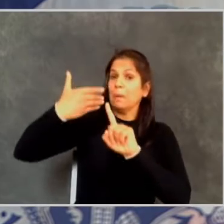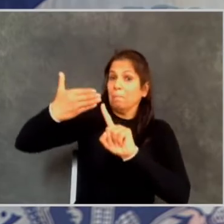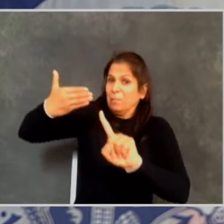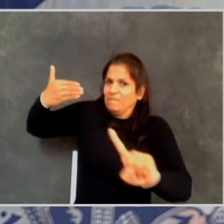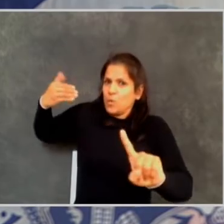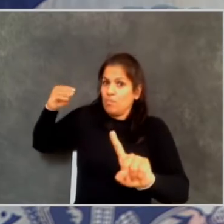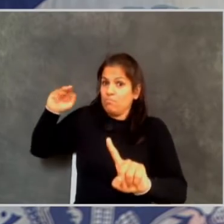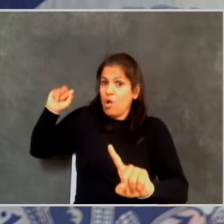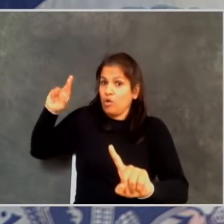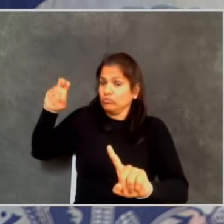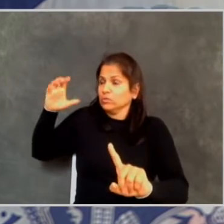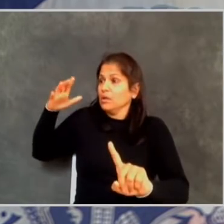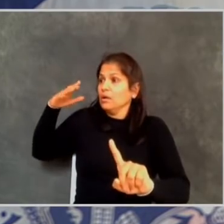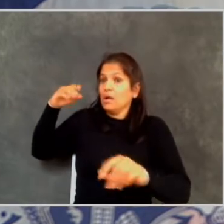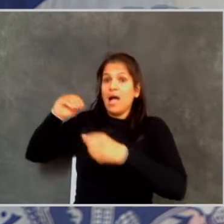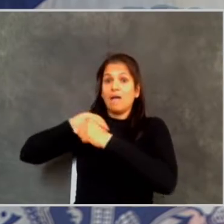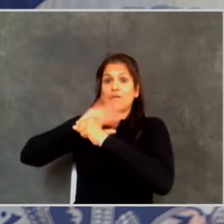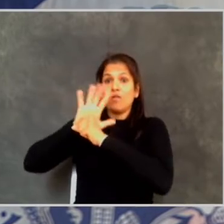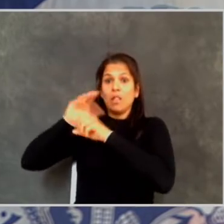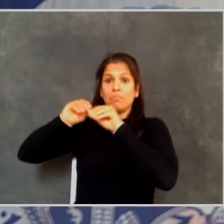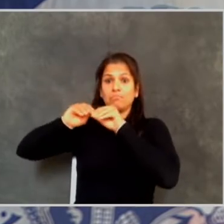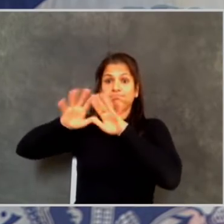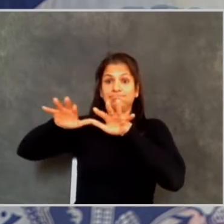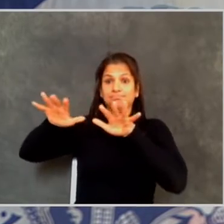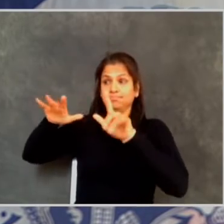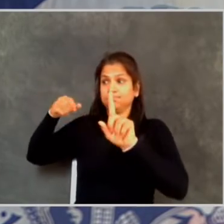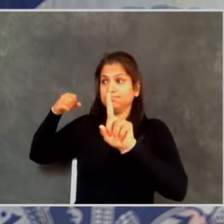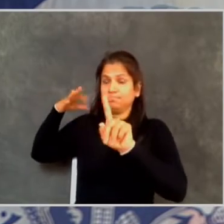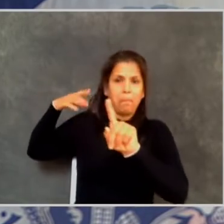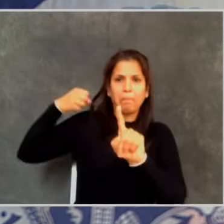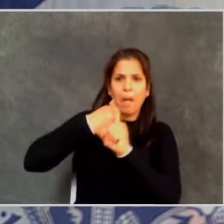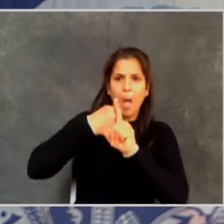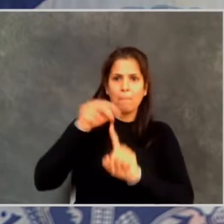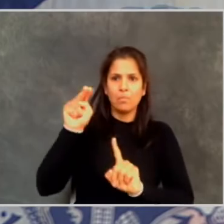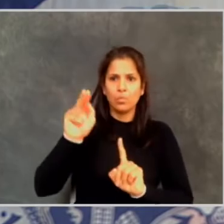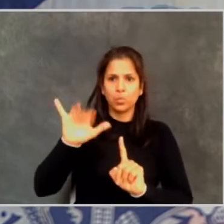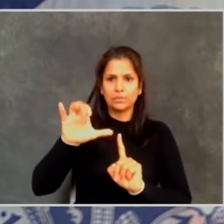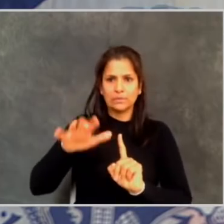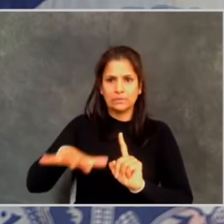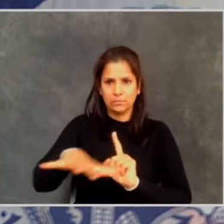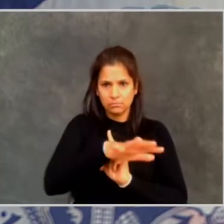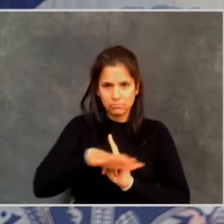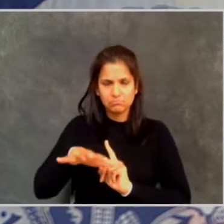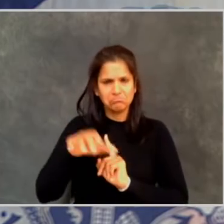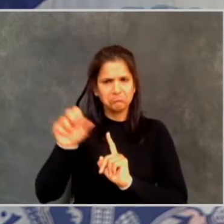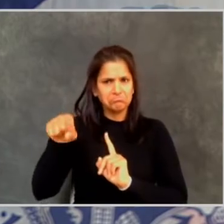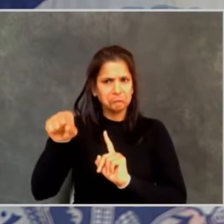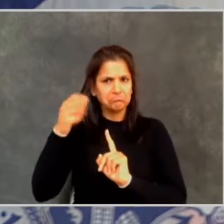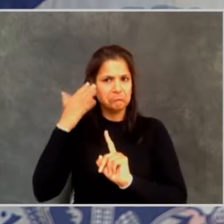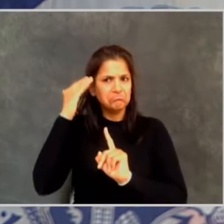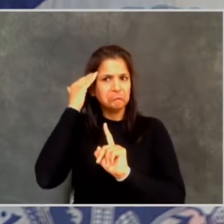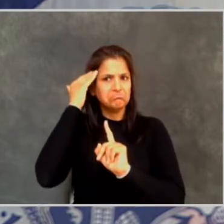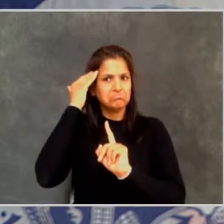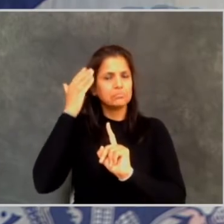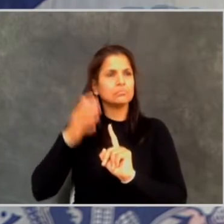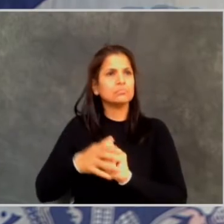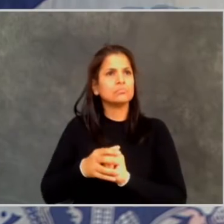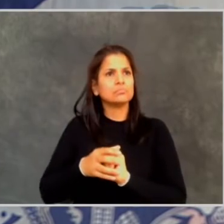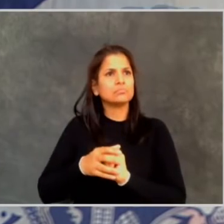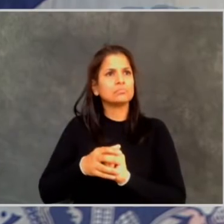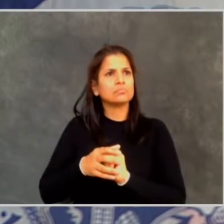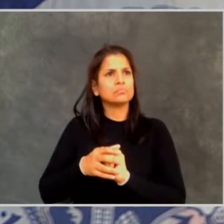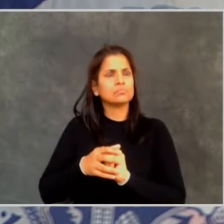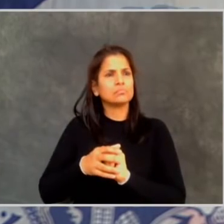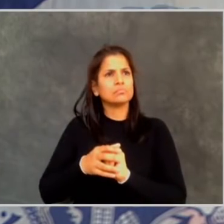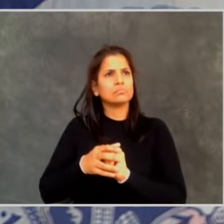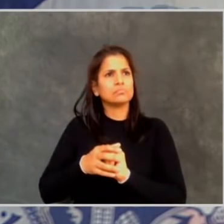those beginning weeks to address that potential disparity? And then secondly, you ran on